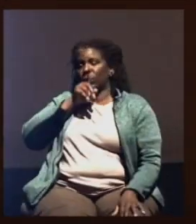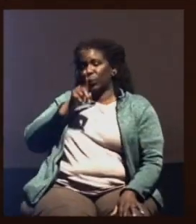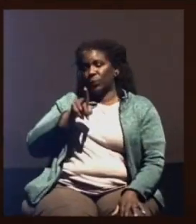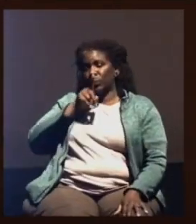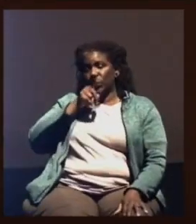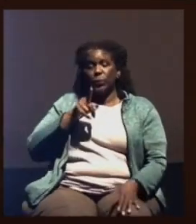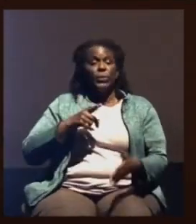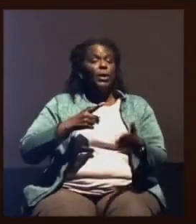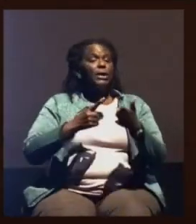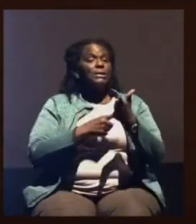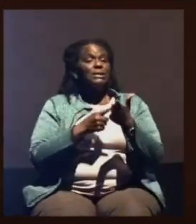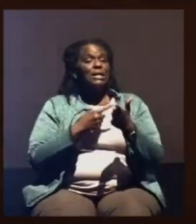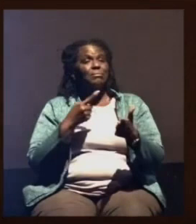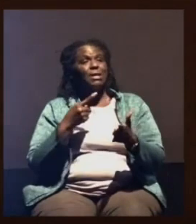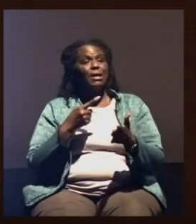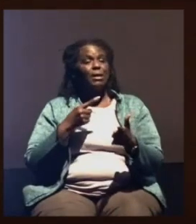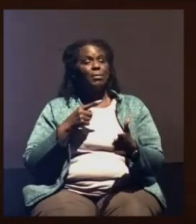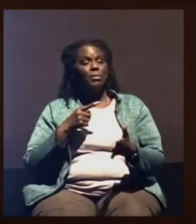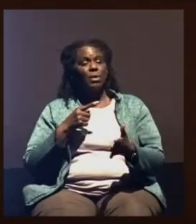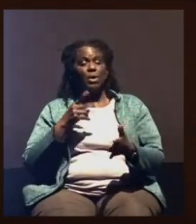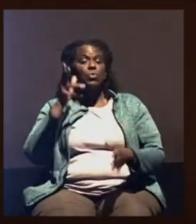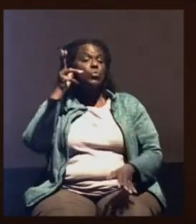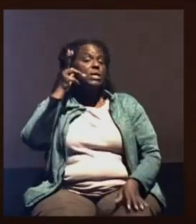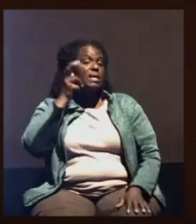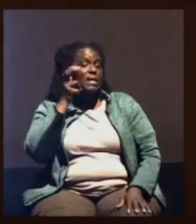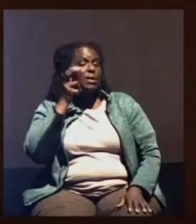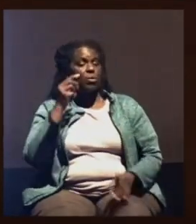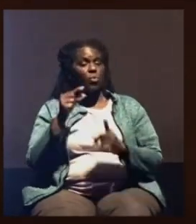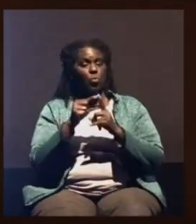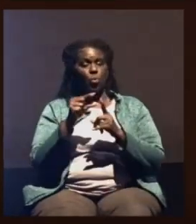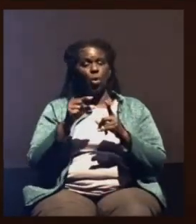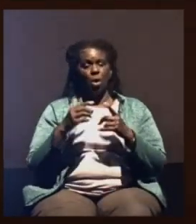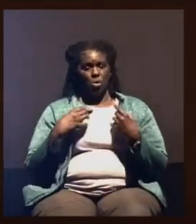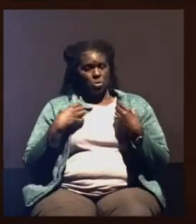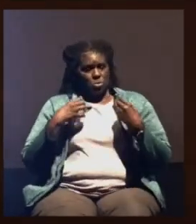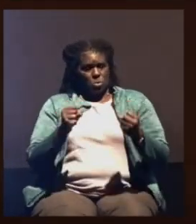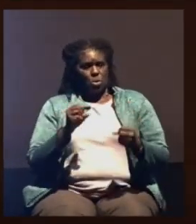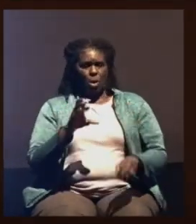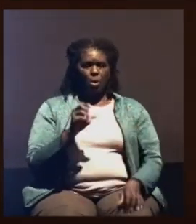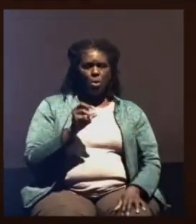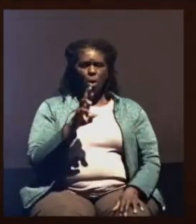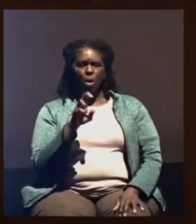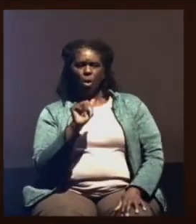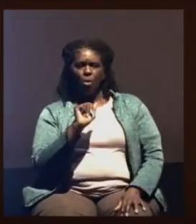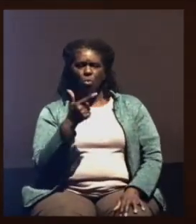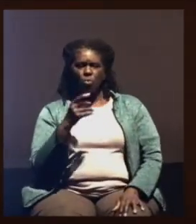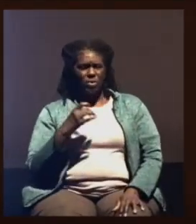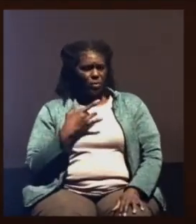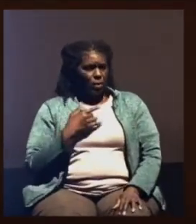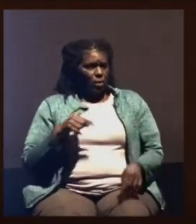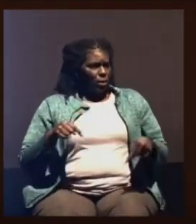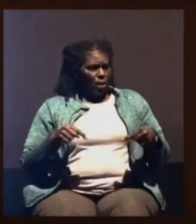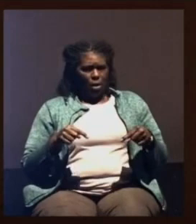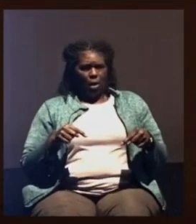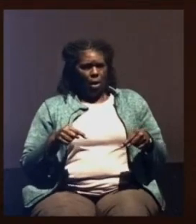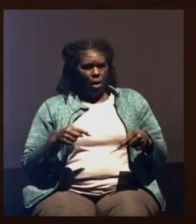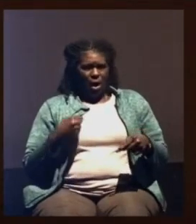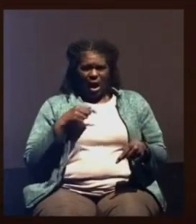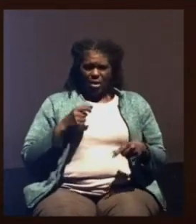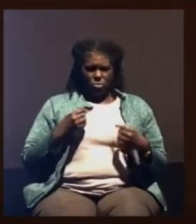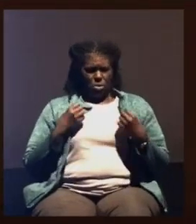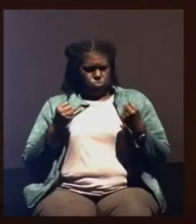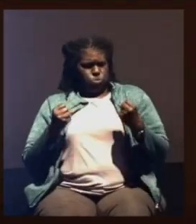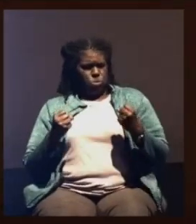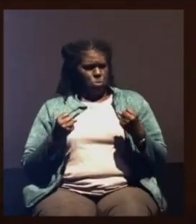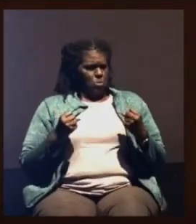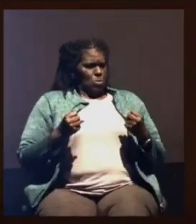And sometimes when we hear the word courage, it makes us kind of like intimidated. We're like, you know, I have to be bold.